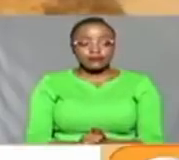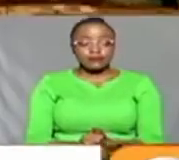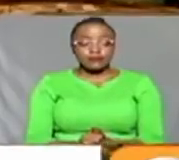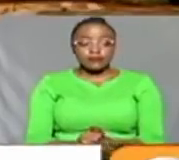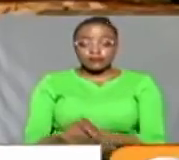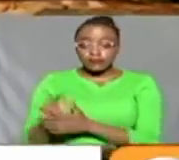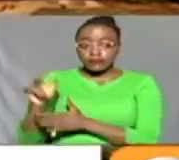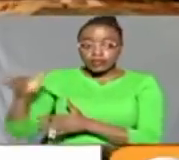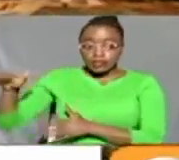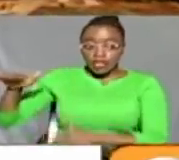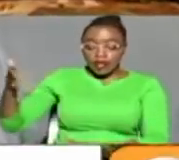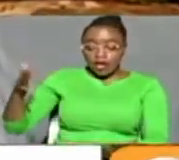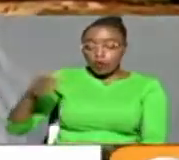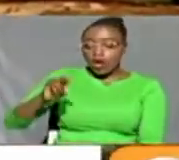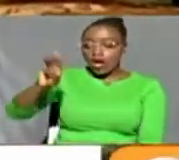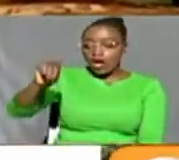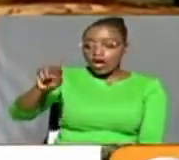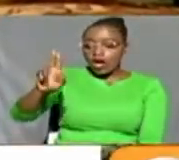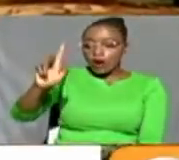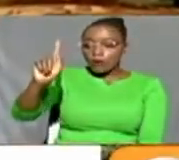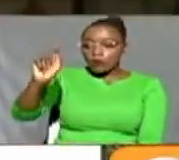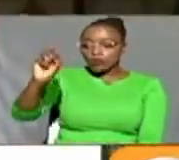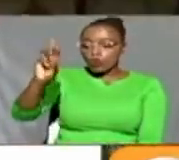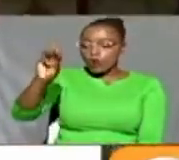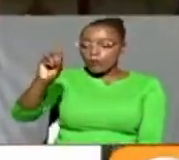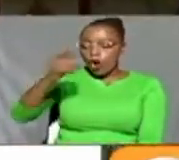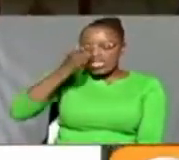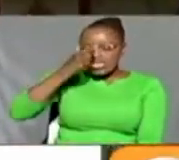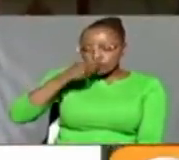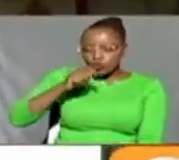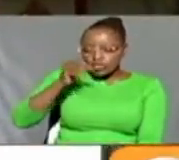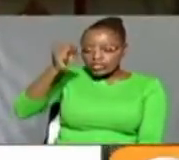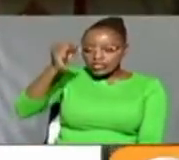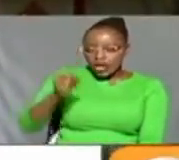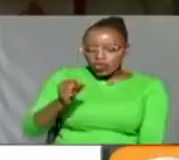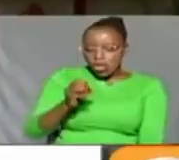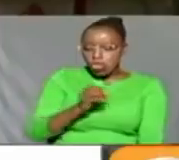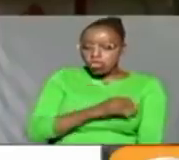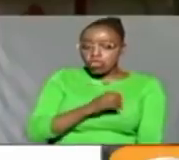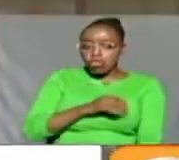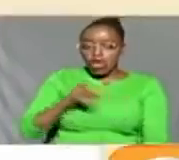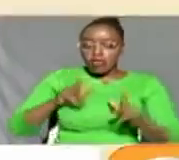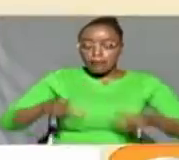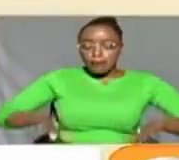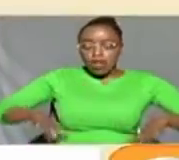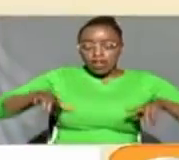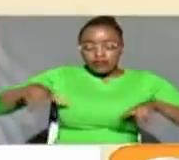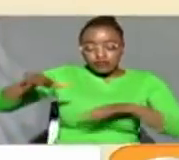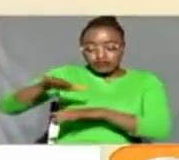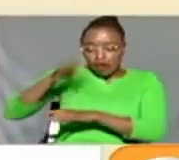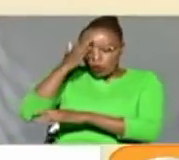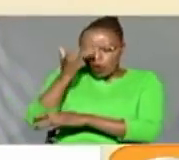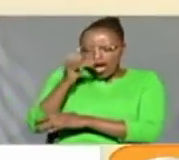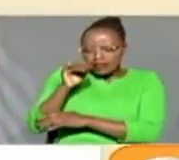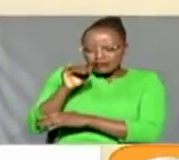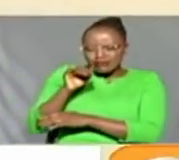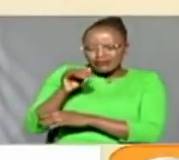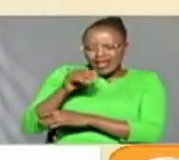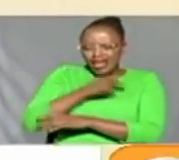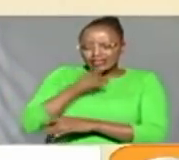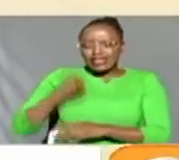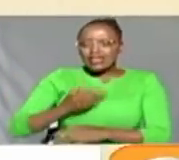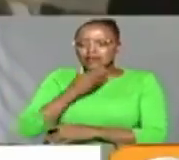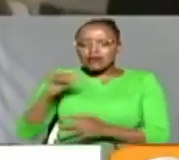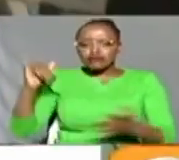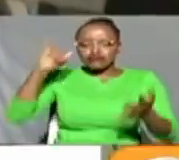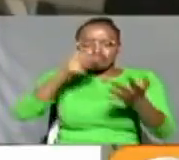This construction site in Mutomo area, Kitui South, has been the source of fear among residents of the area. After a Chinese national arrived at the site